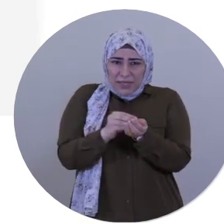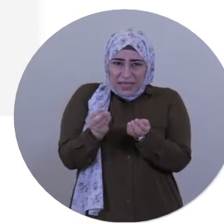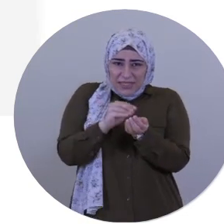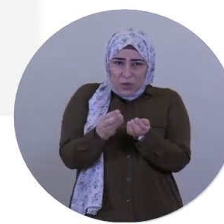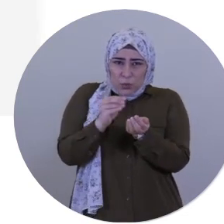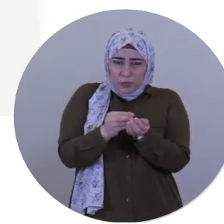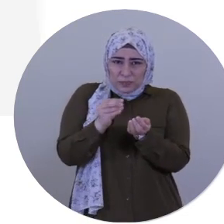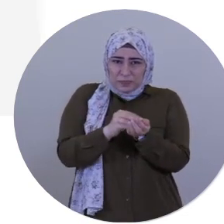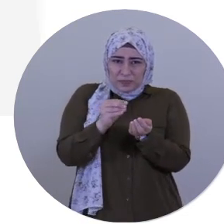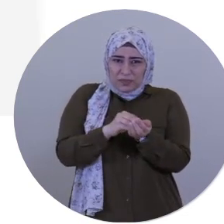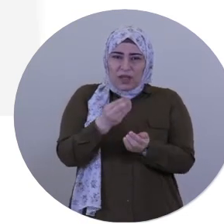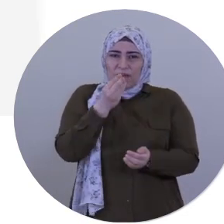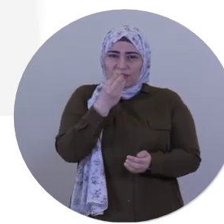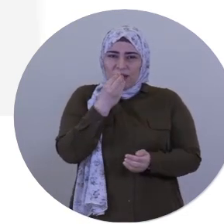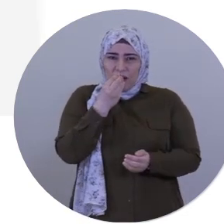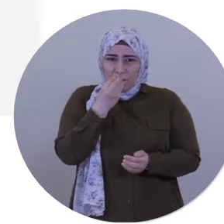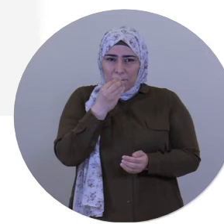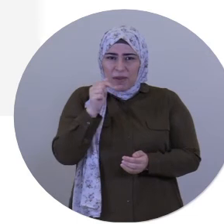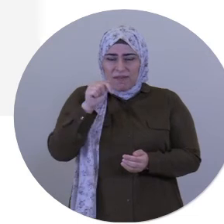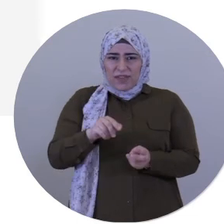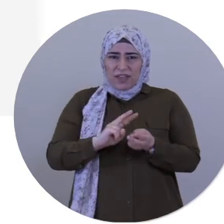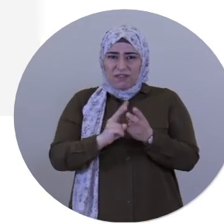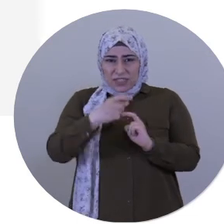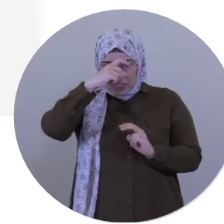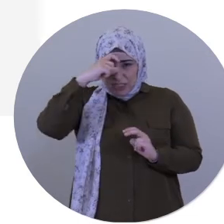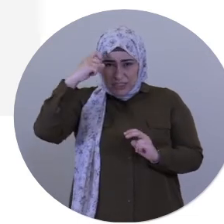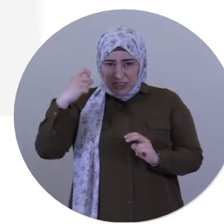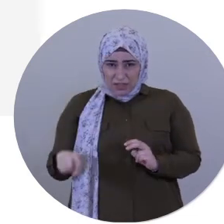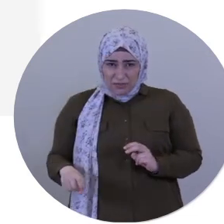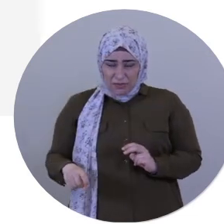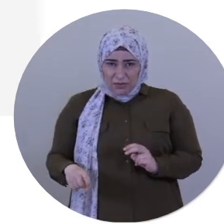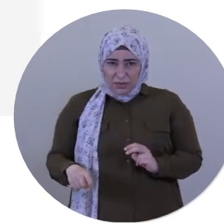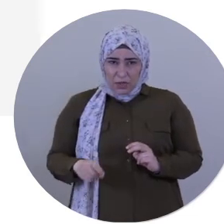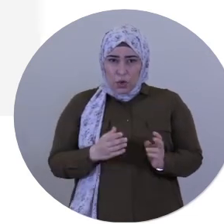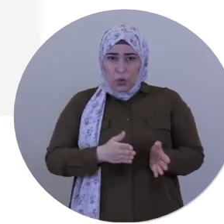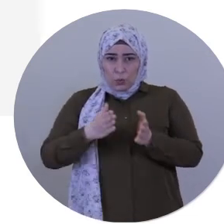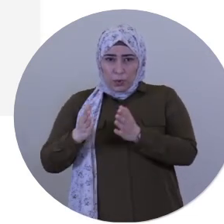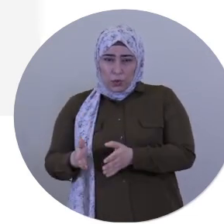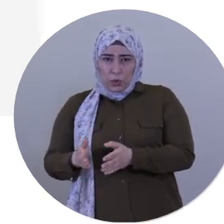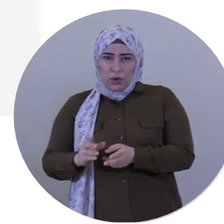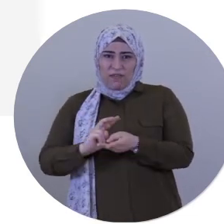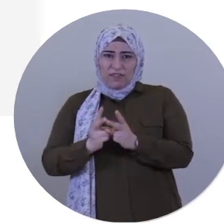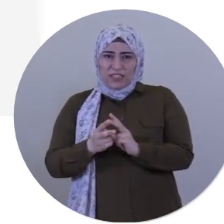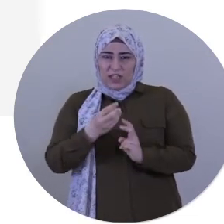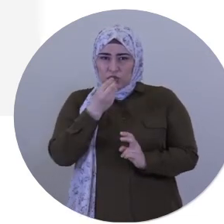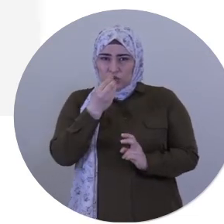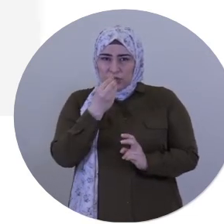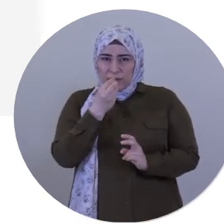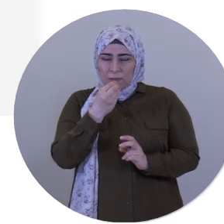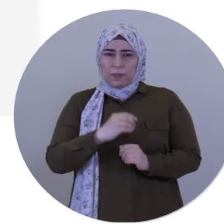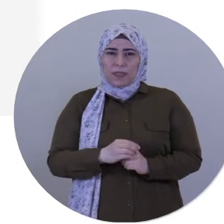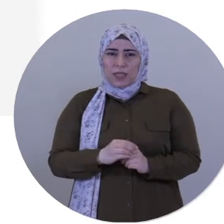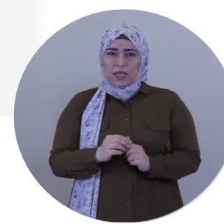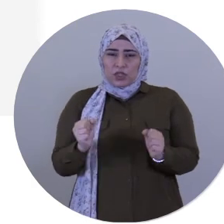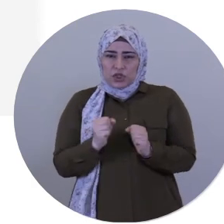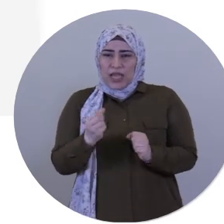Some animals store food in their homes. They live on what they saved in summer and autumn. This is what squirrels, beavers,